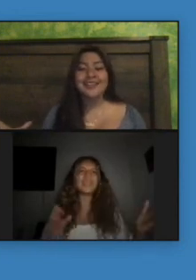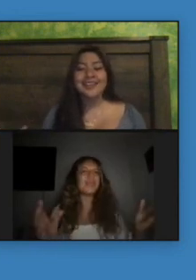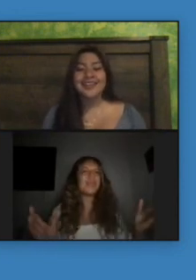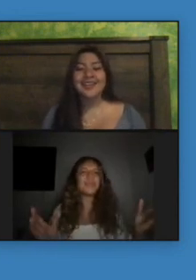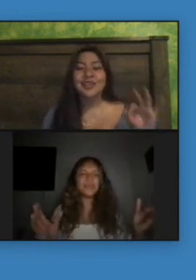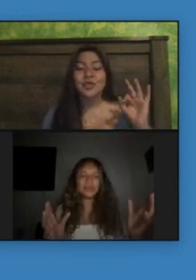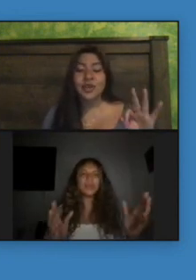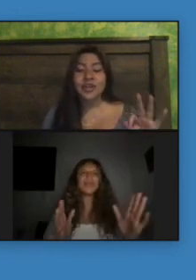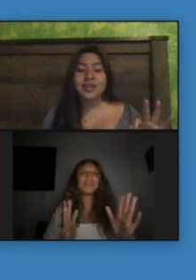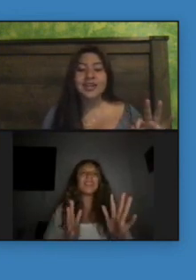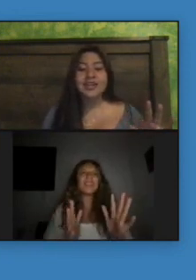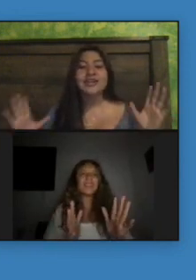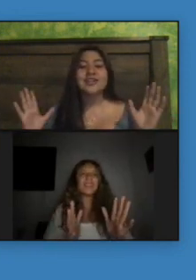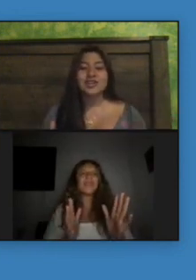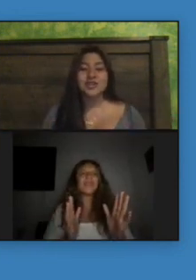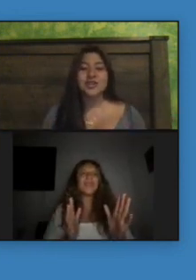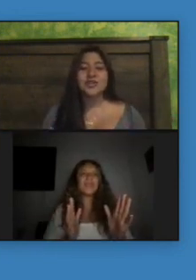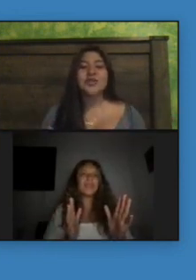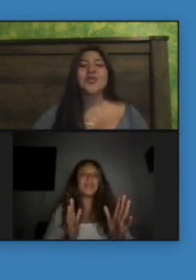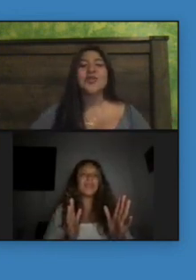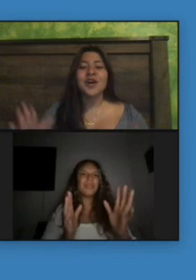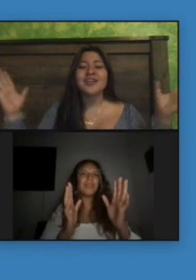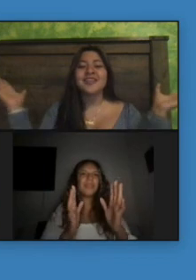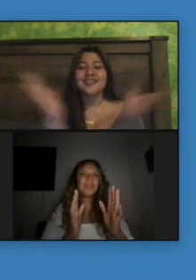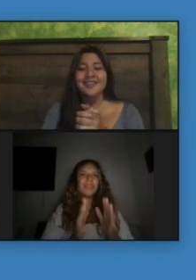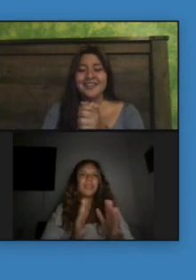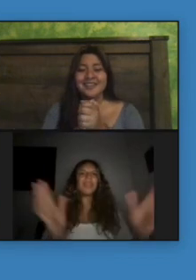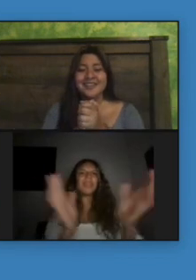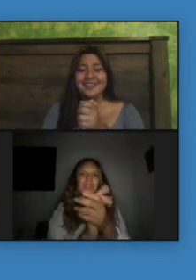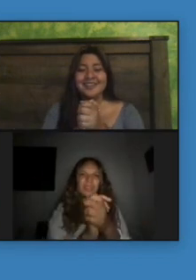let's do it three two one